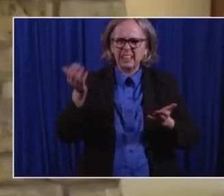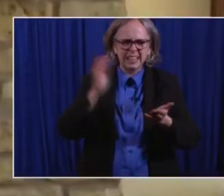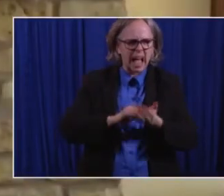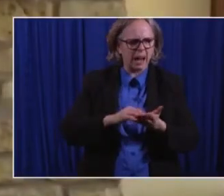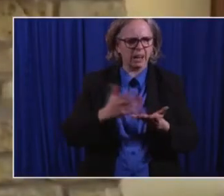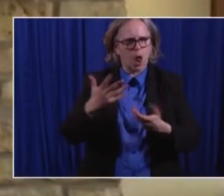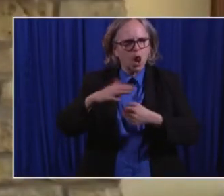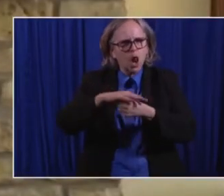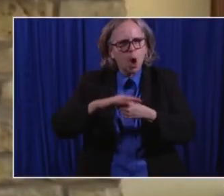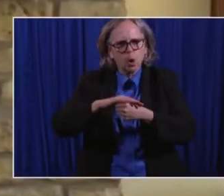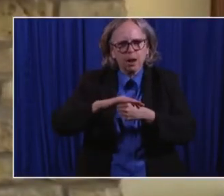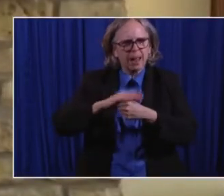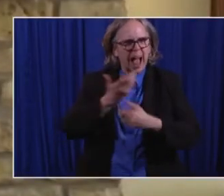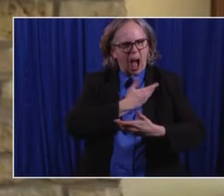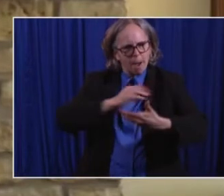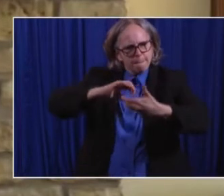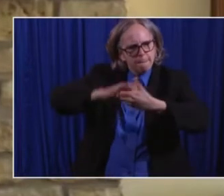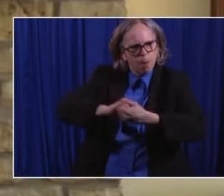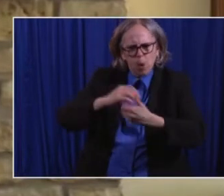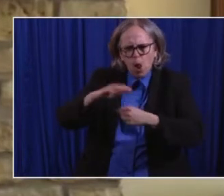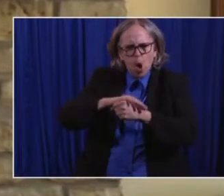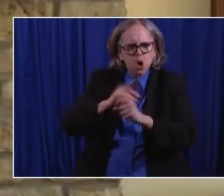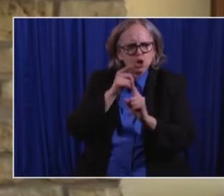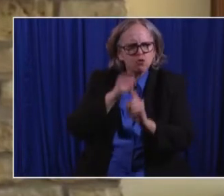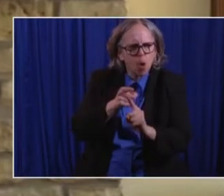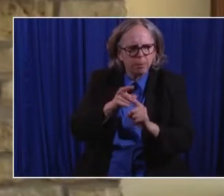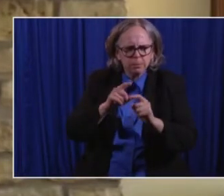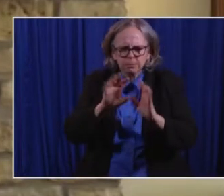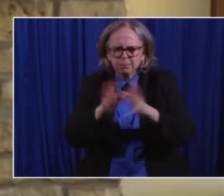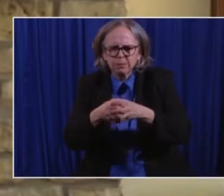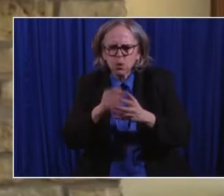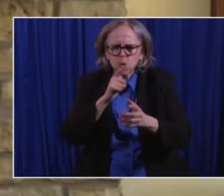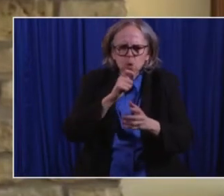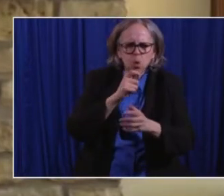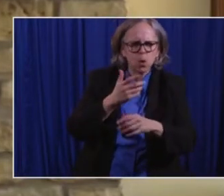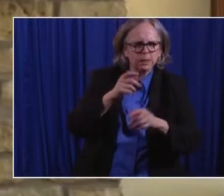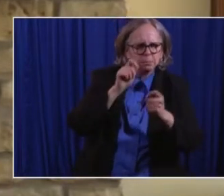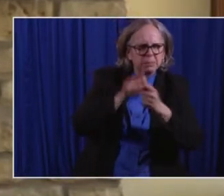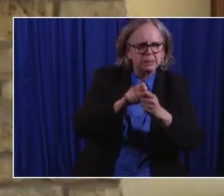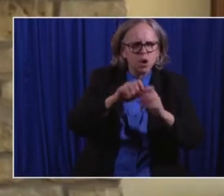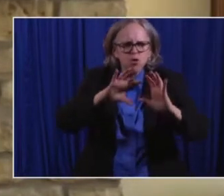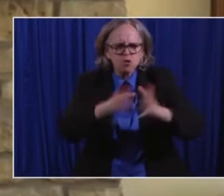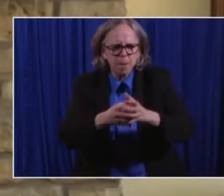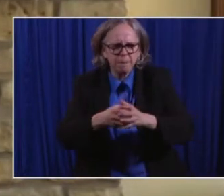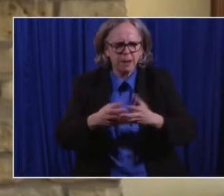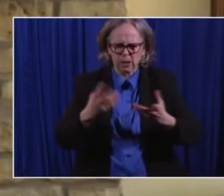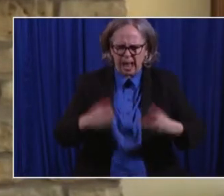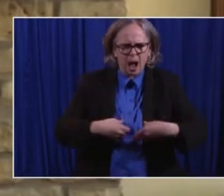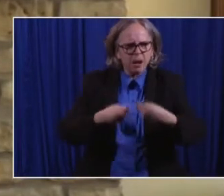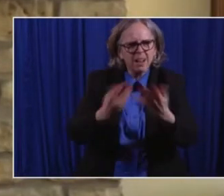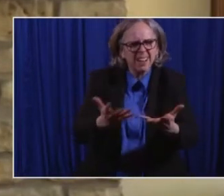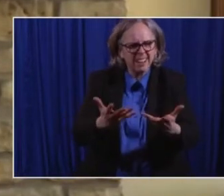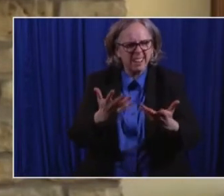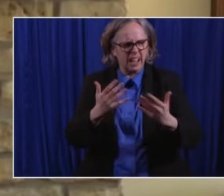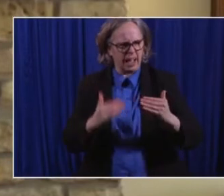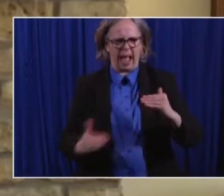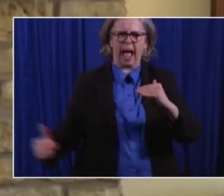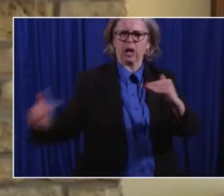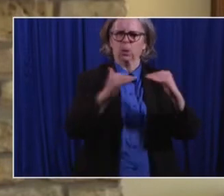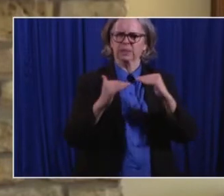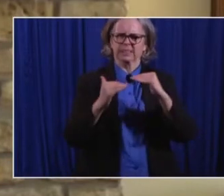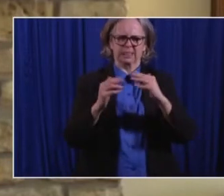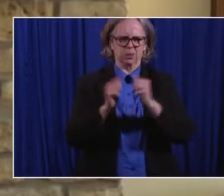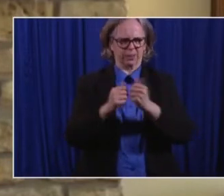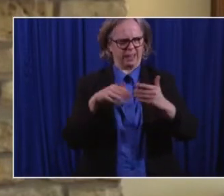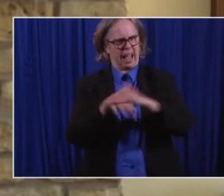community organizations, these really are just vital in helping ensure equitable access to vaccines. There are several more pop-up